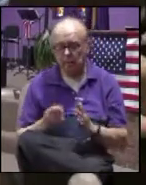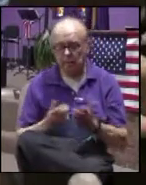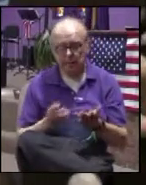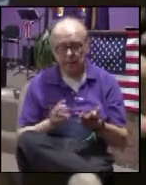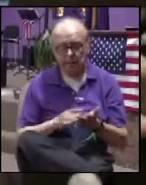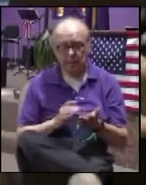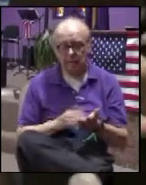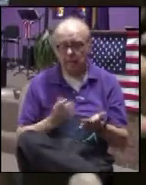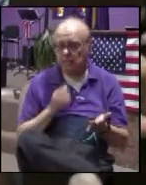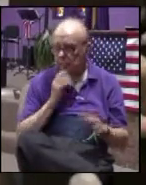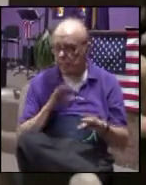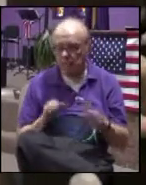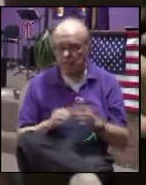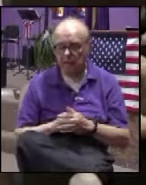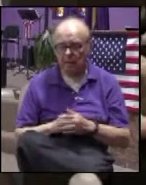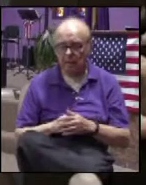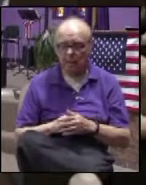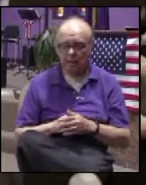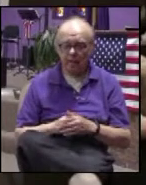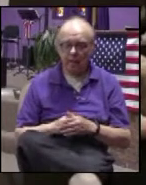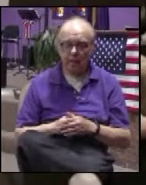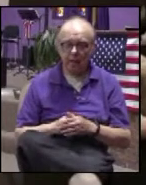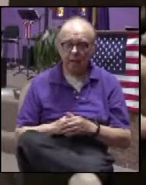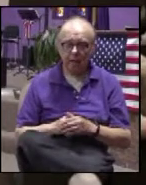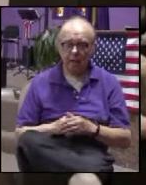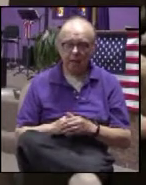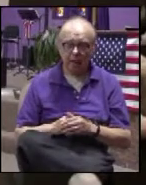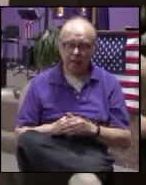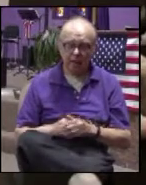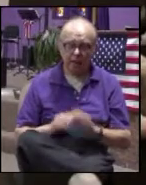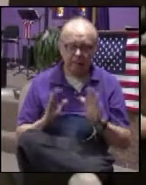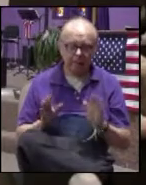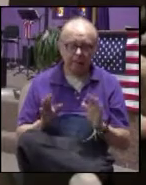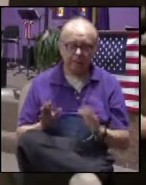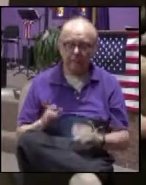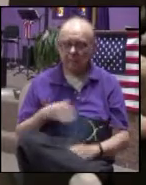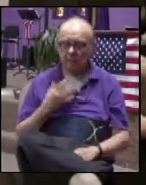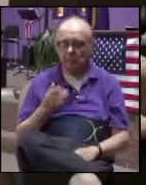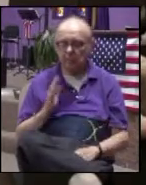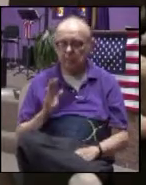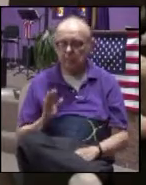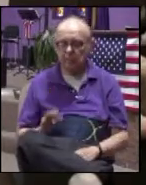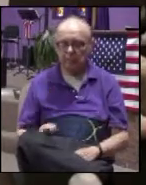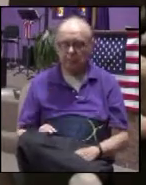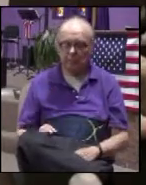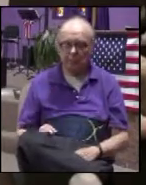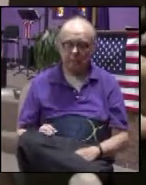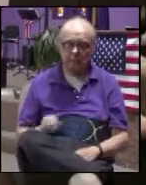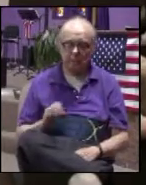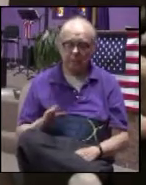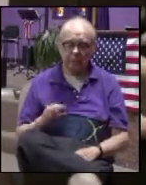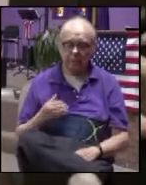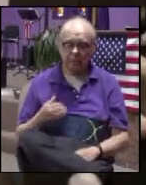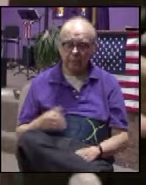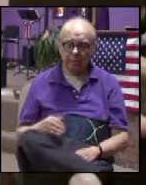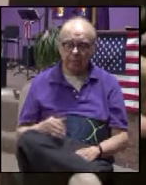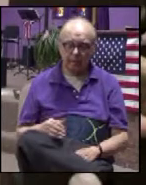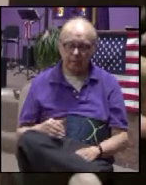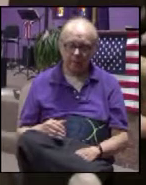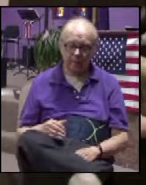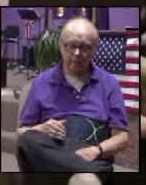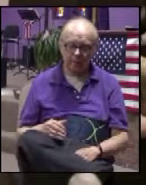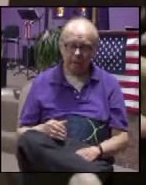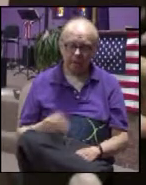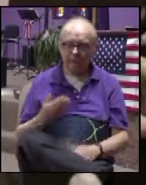You don't need it anymore. And I say, that's cool. I'm great, wonderful, losing weight, which